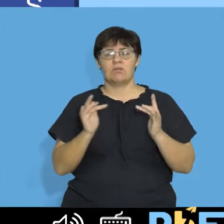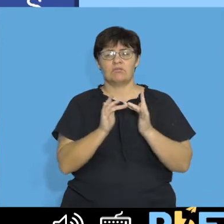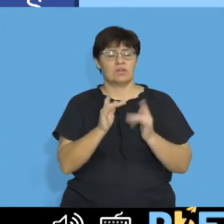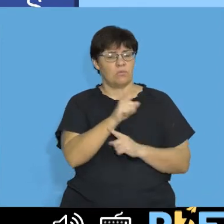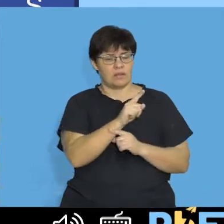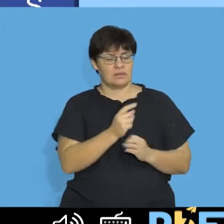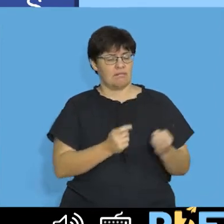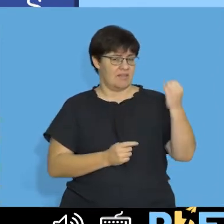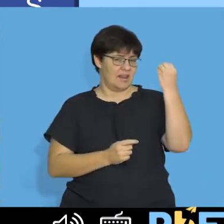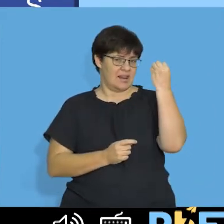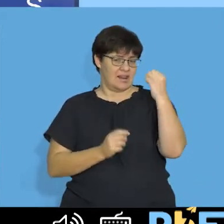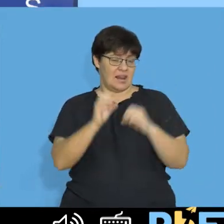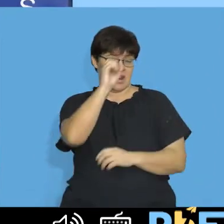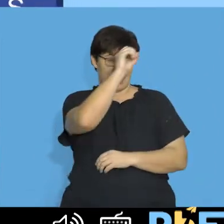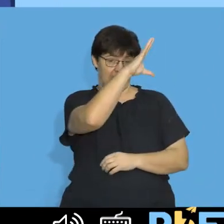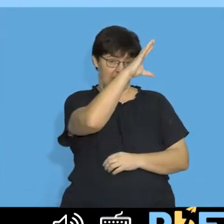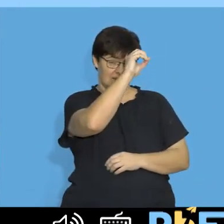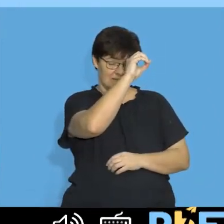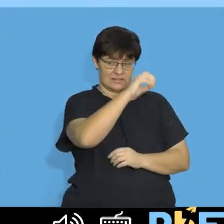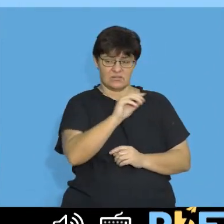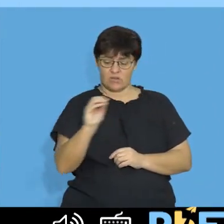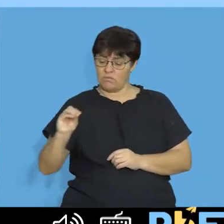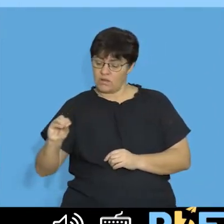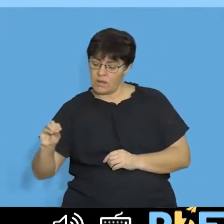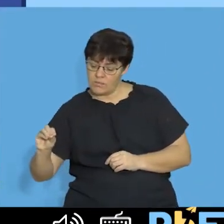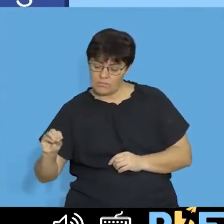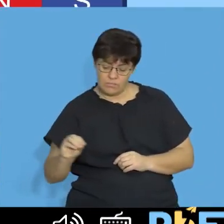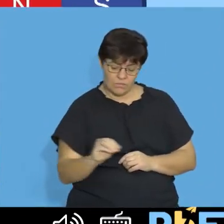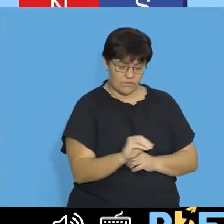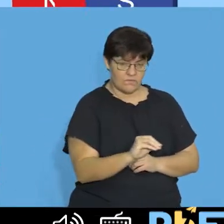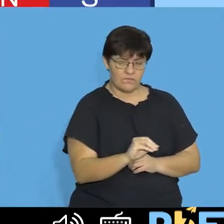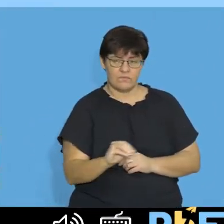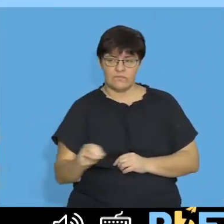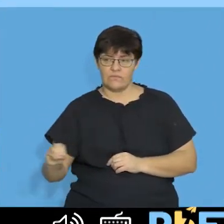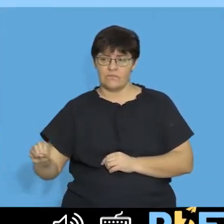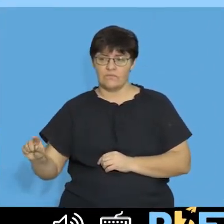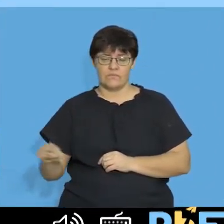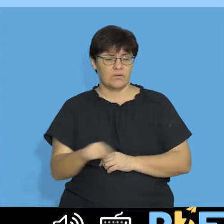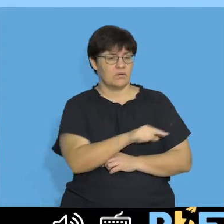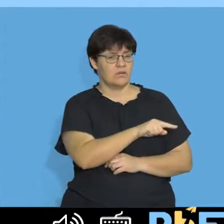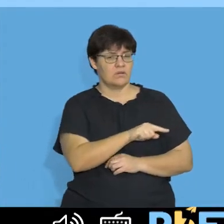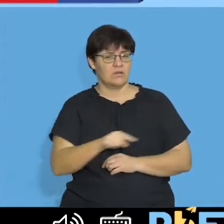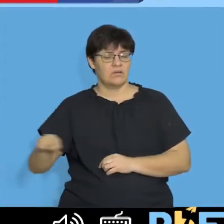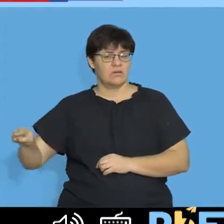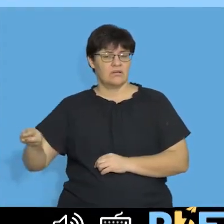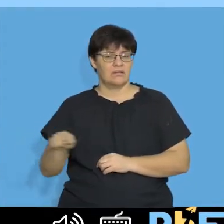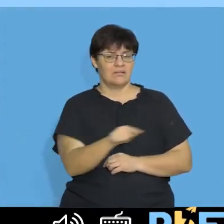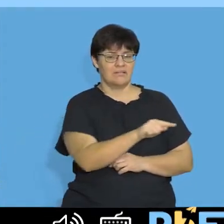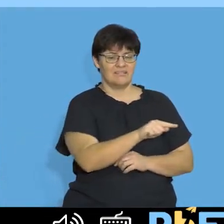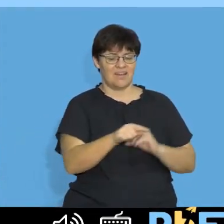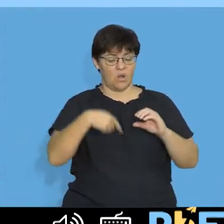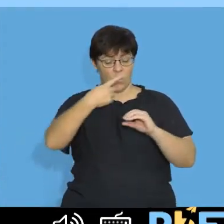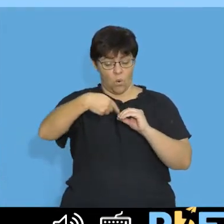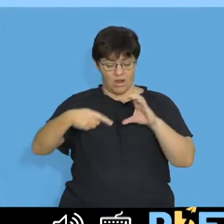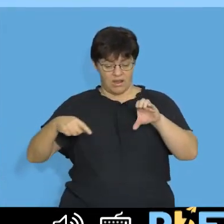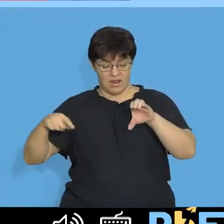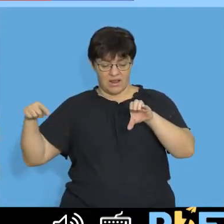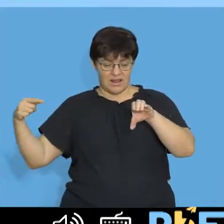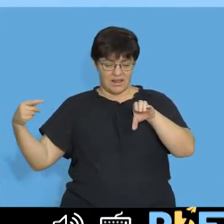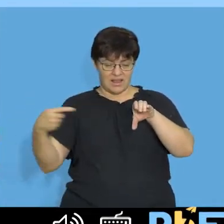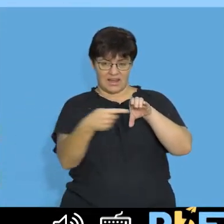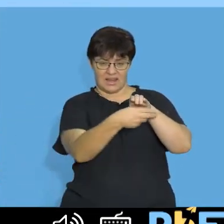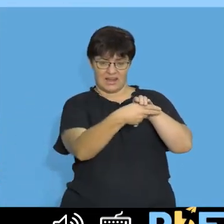a light bulb, and I'm simply going to move the magnet in and out of the coil.